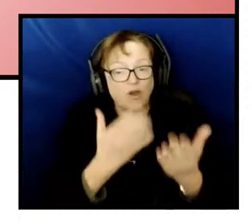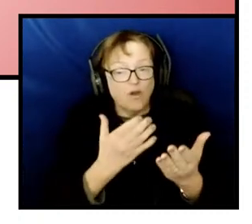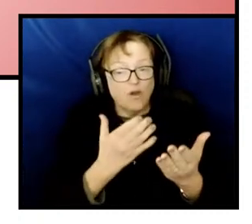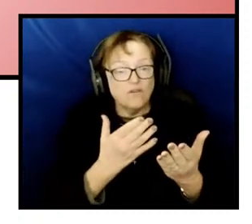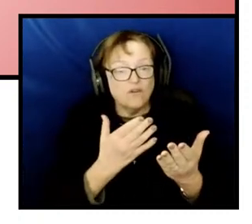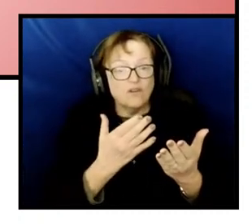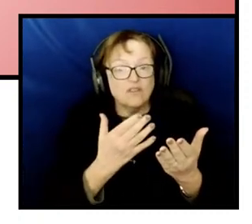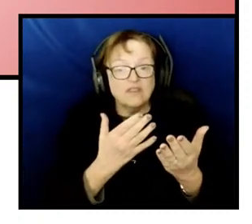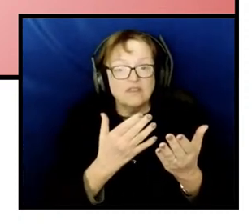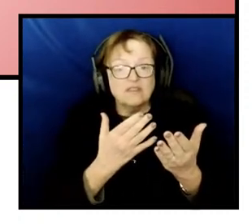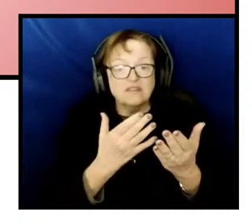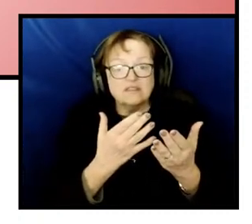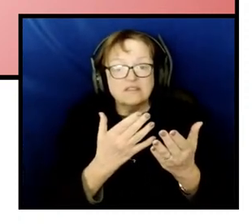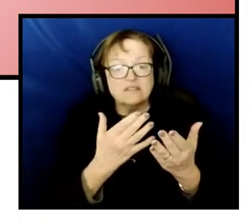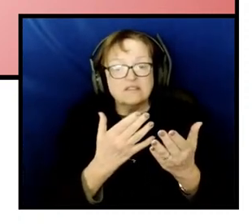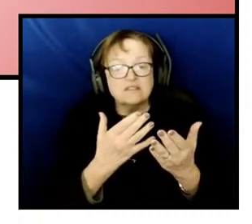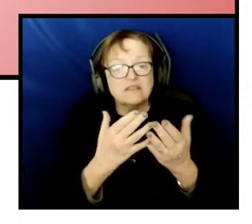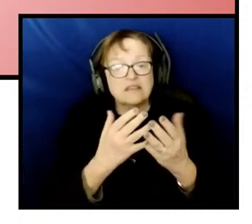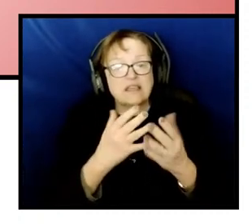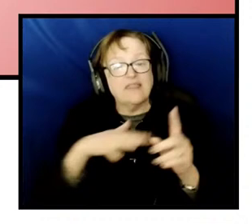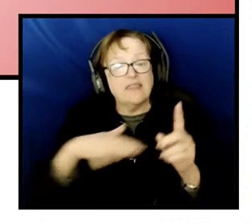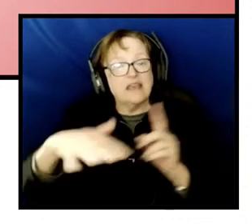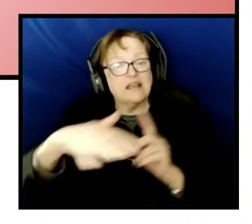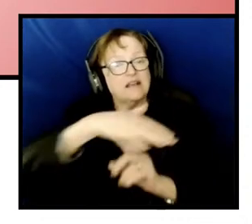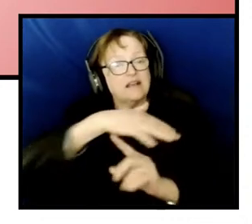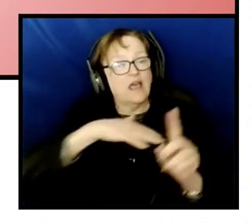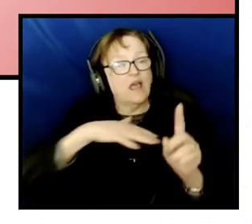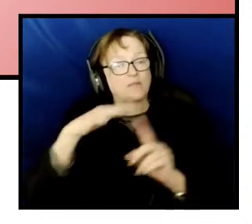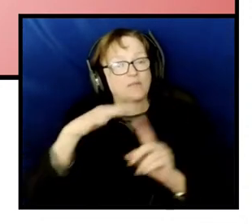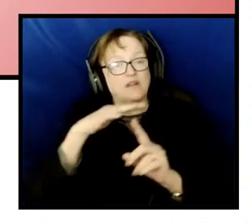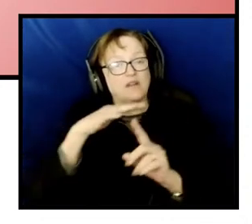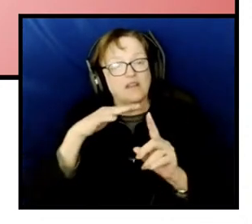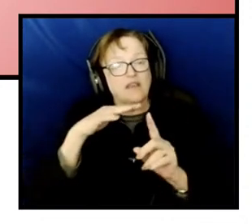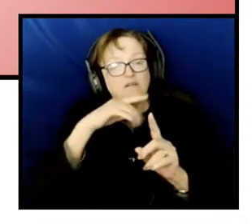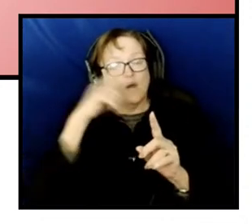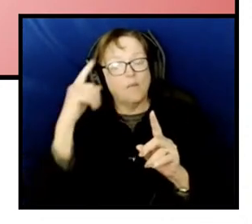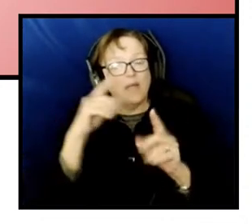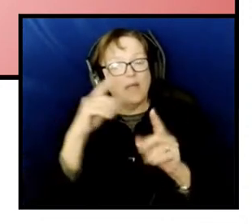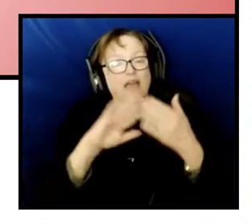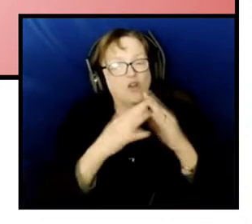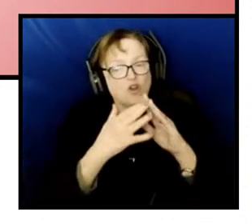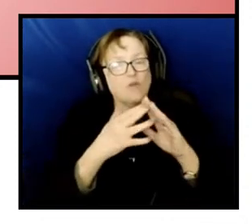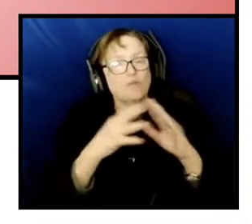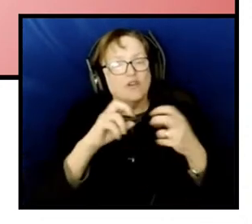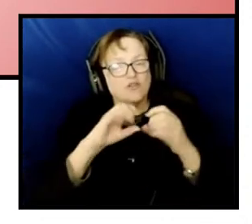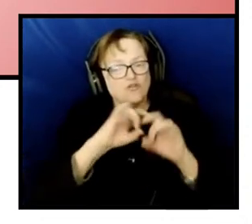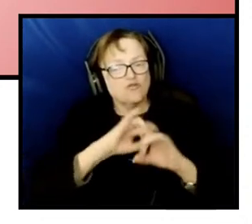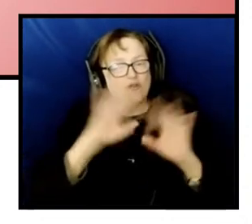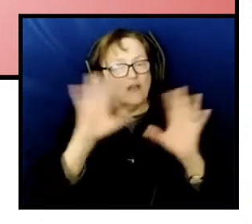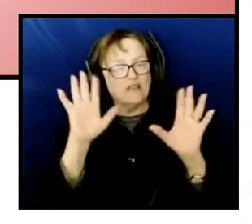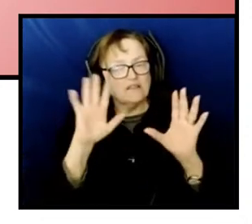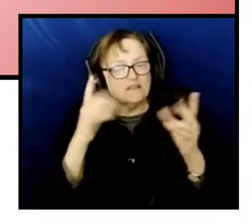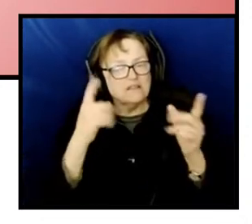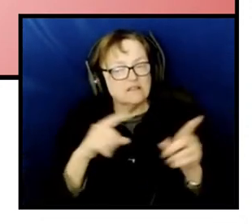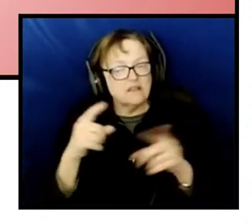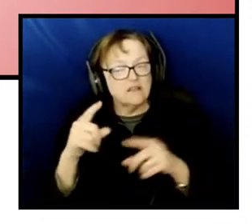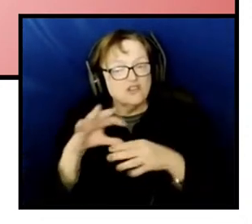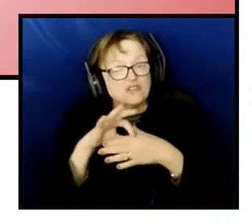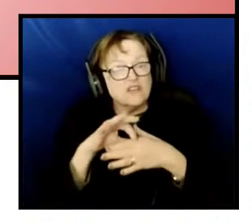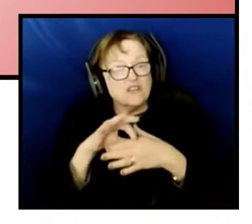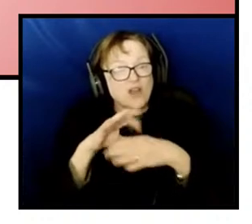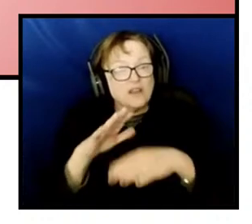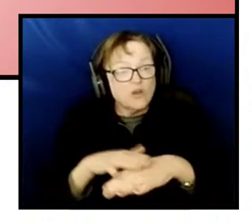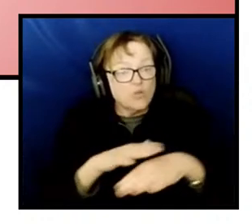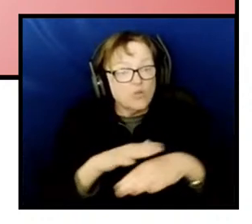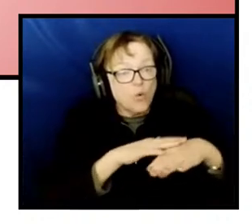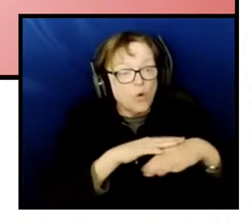the climate of a Black birthing crisis. And this is just a content warning. I will be talking